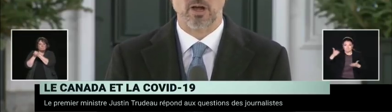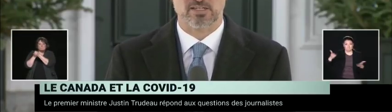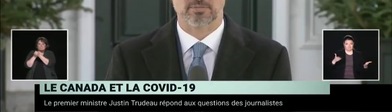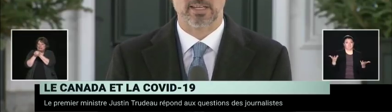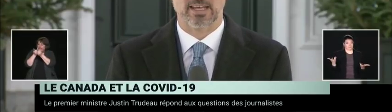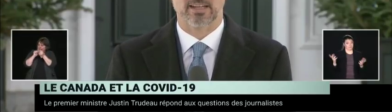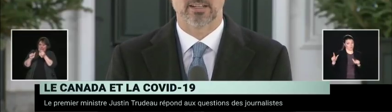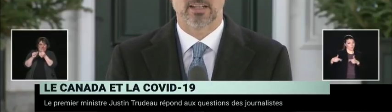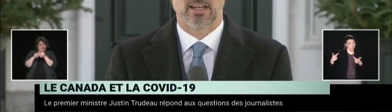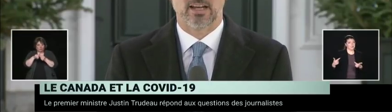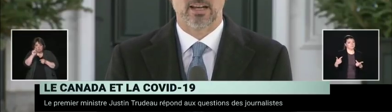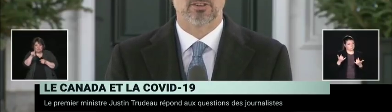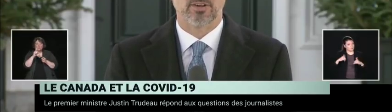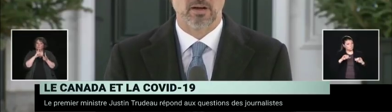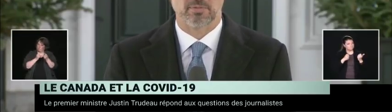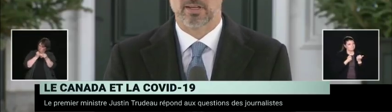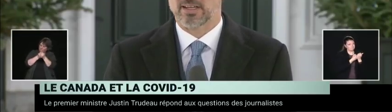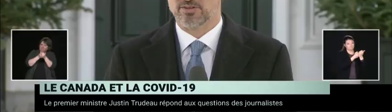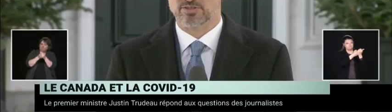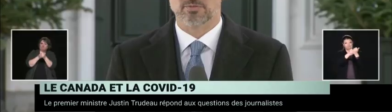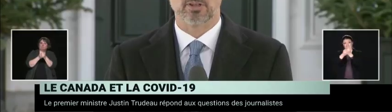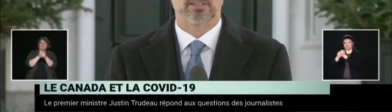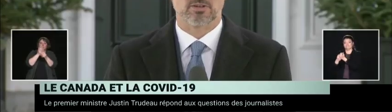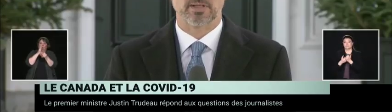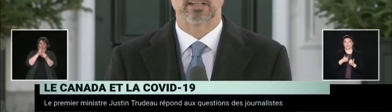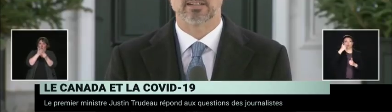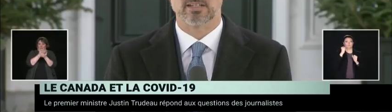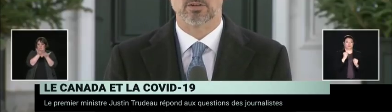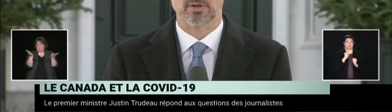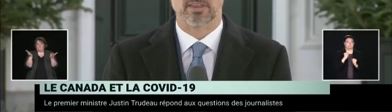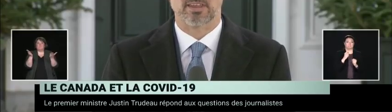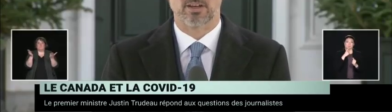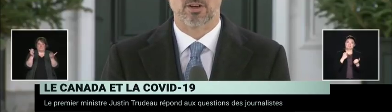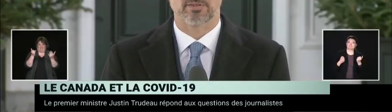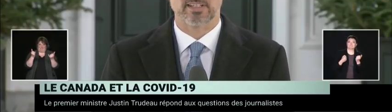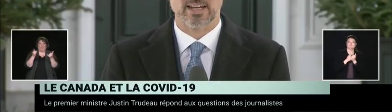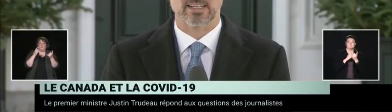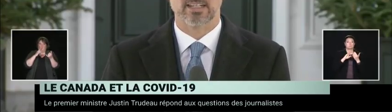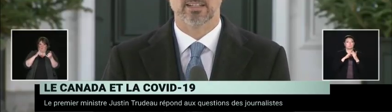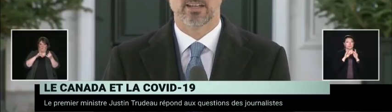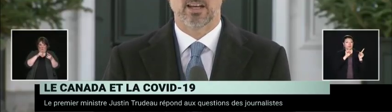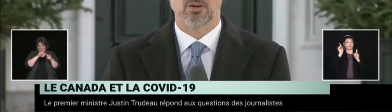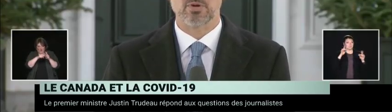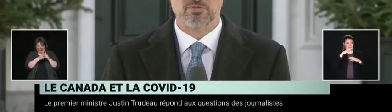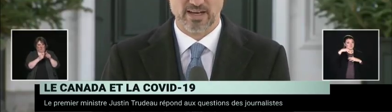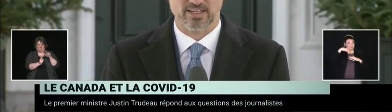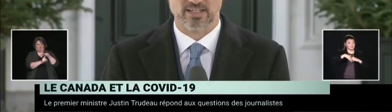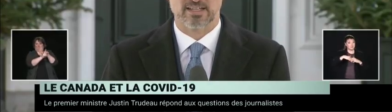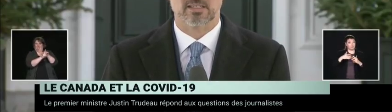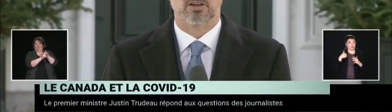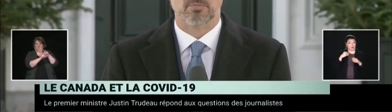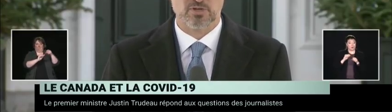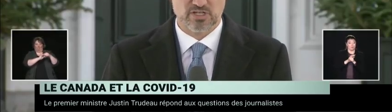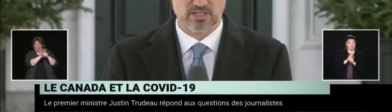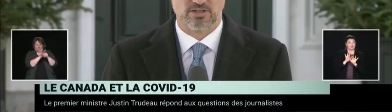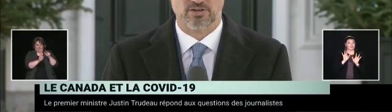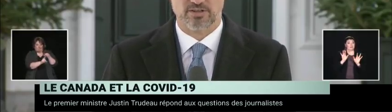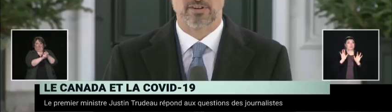we possibly can to help those communities that are beginning to deal with COVID-19. We recognize that there are